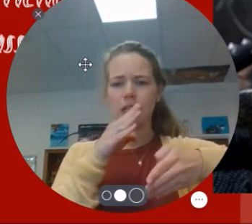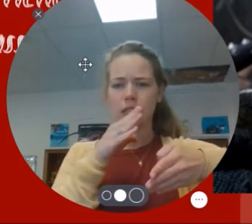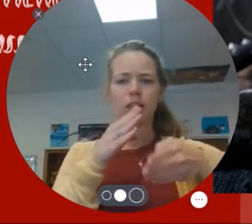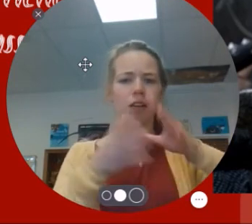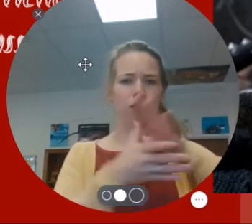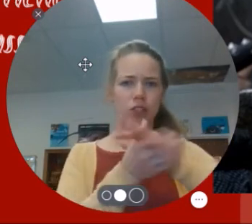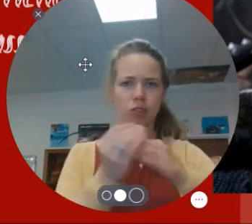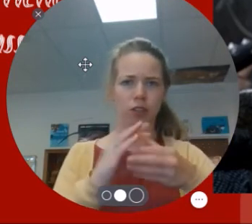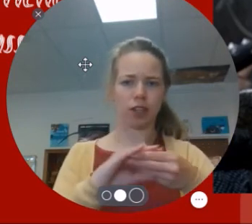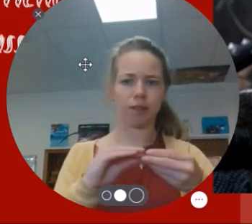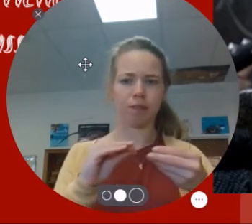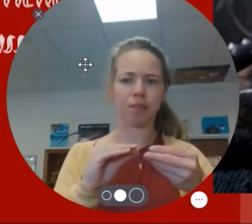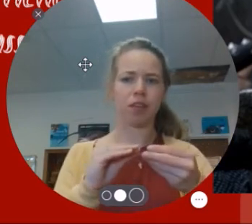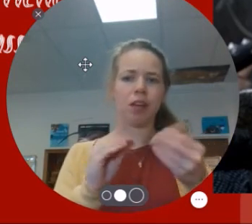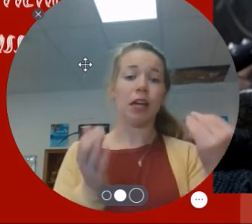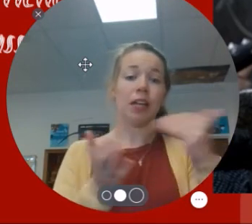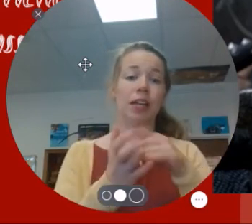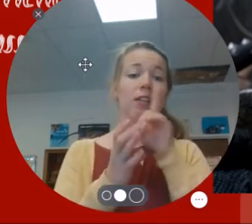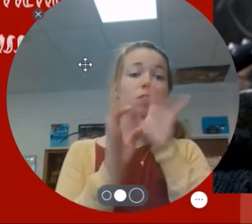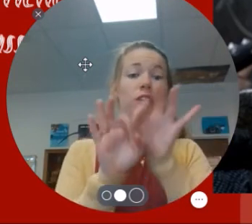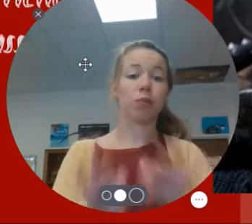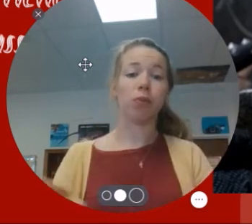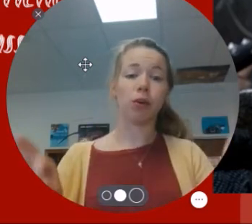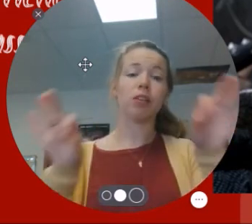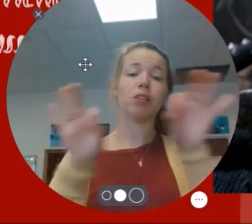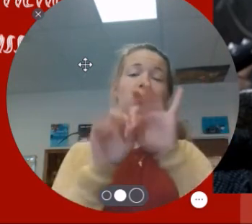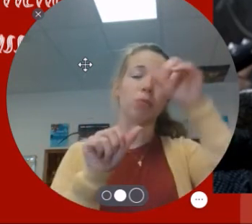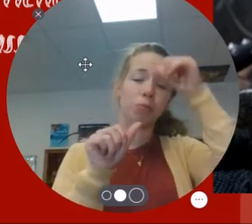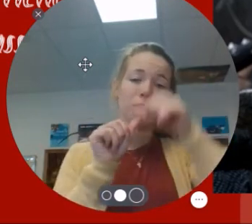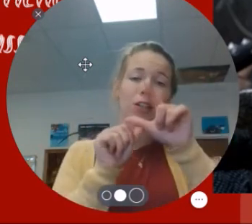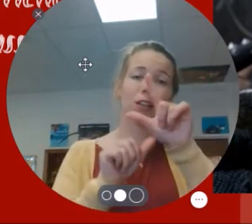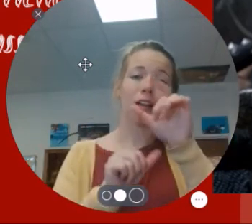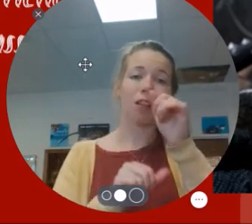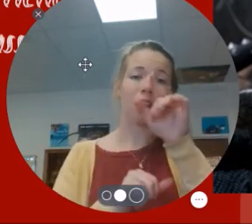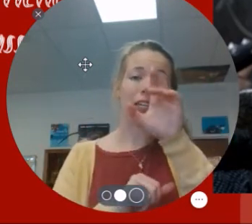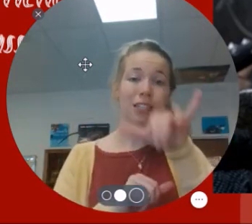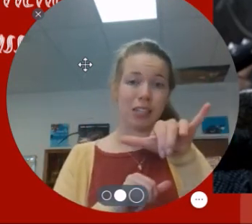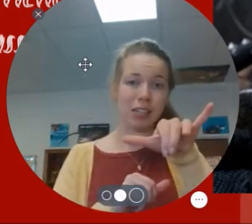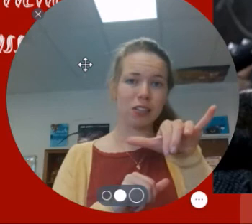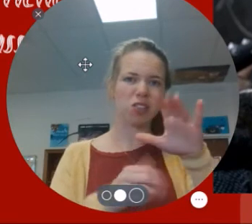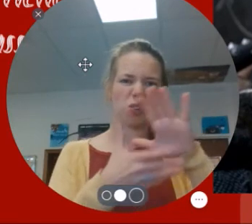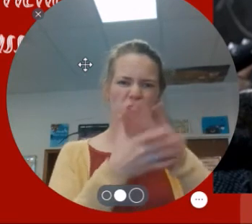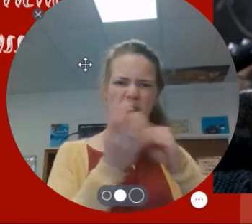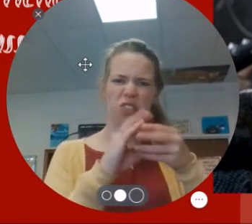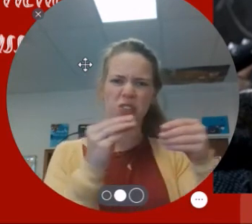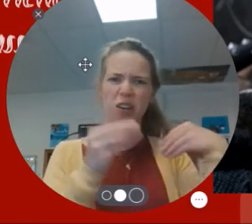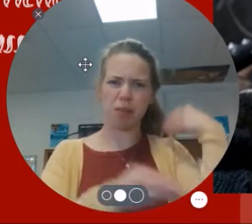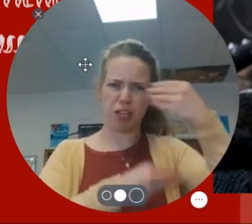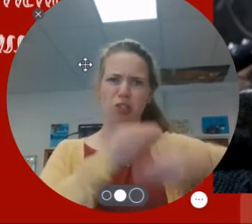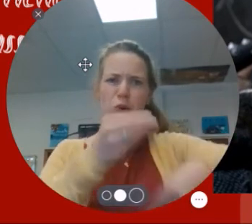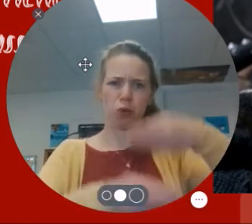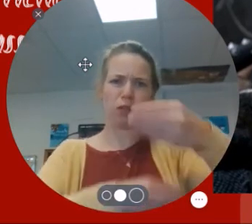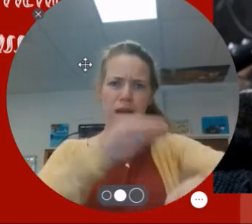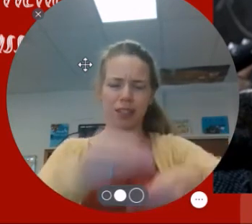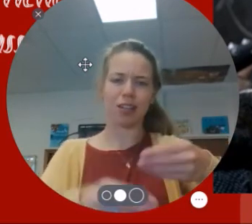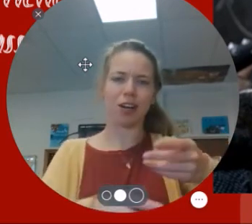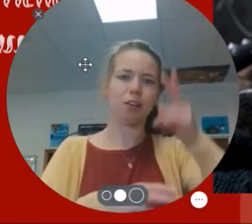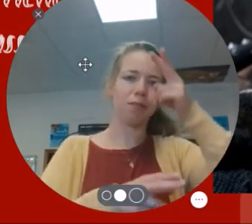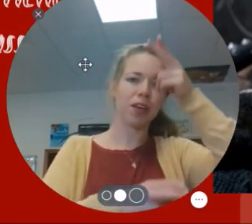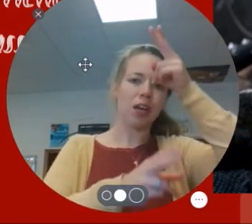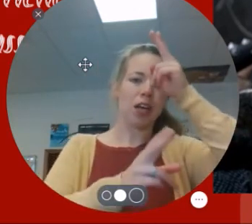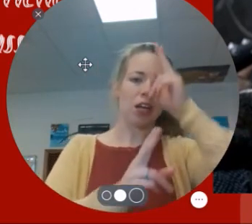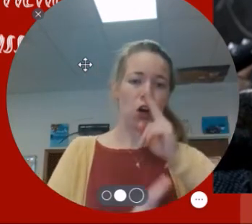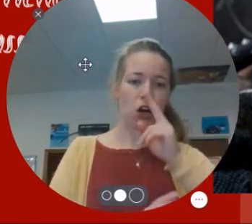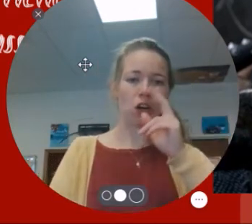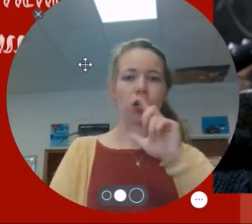very end of the story. Again, it's very important to remember legacy, so your story being told and passed